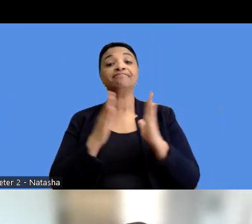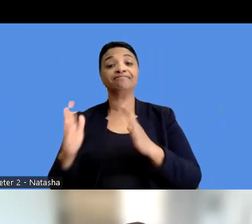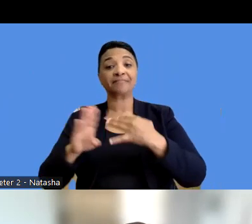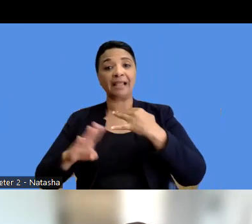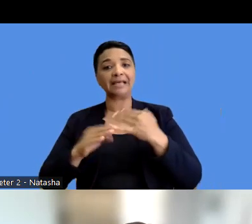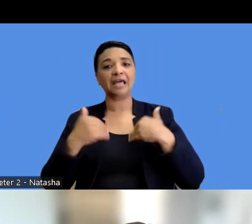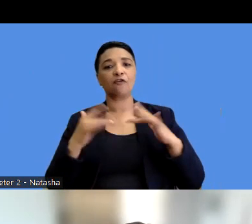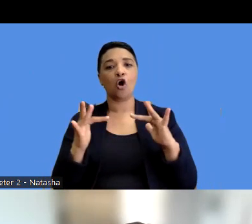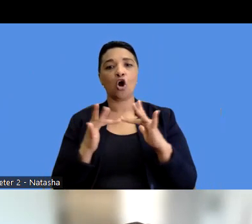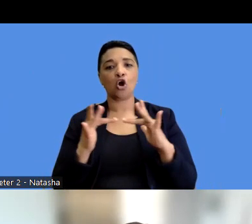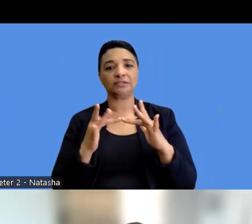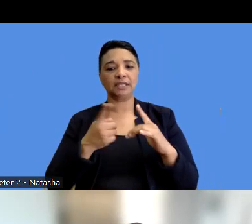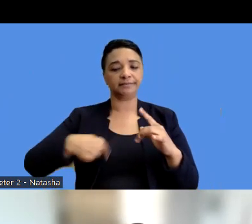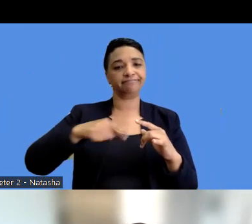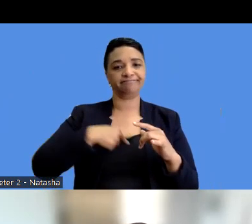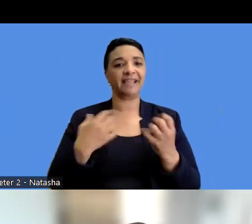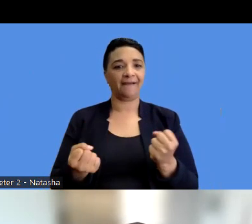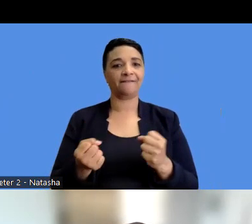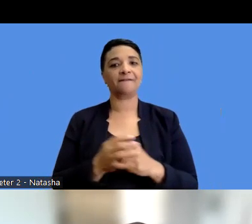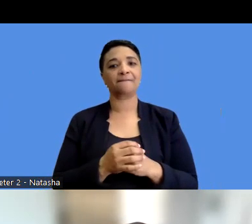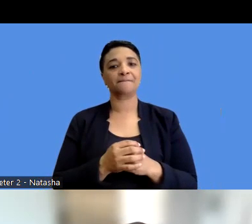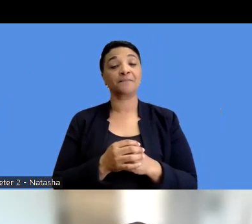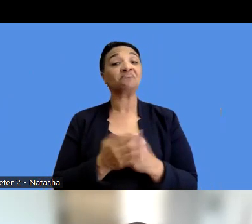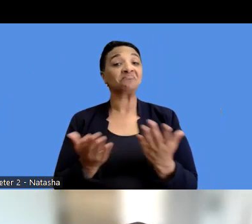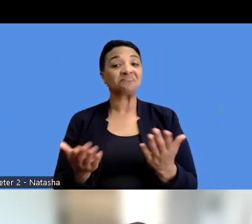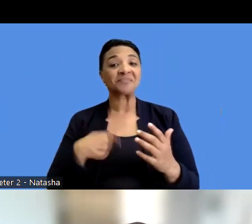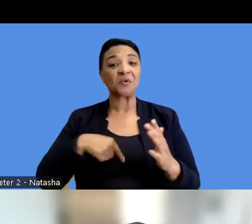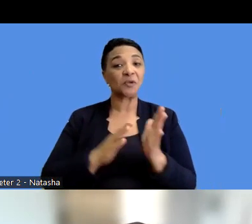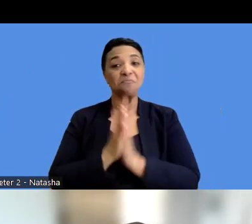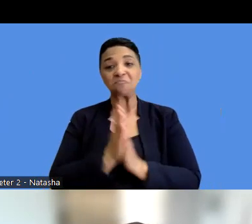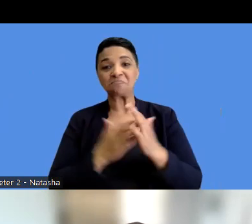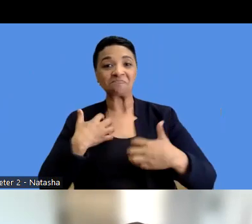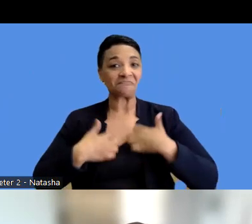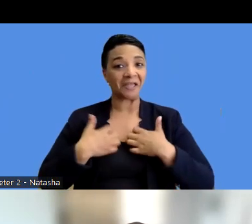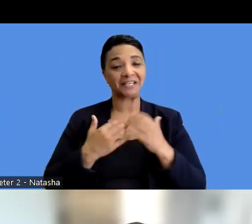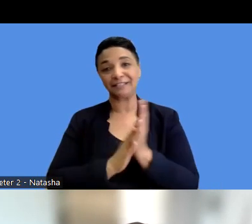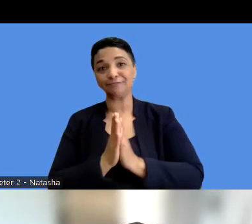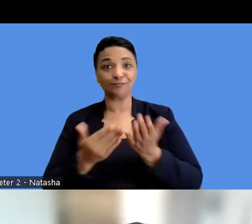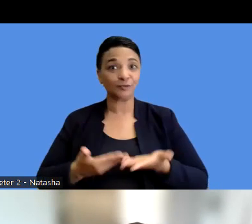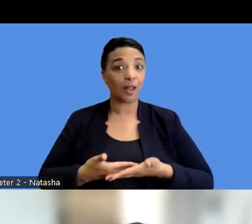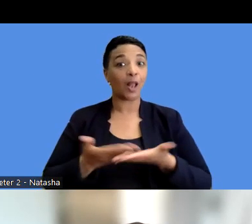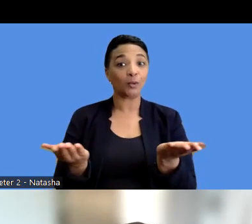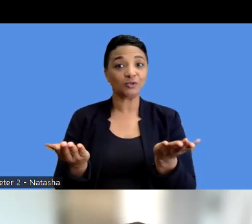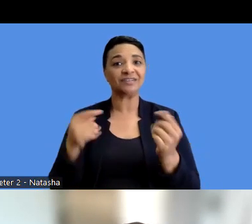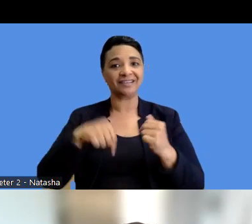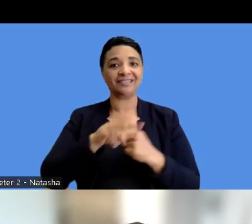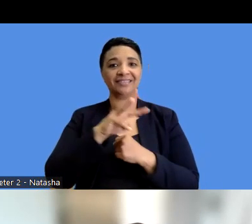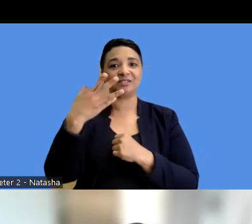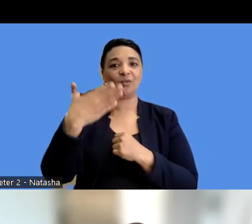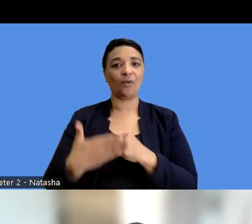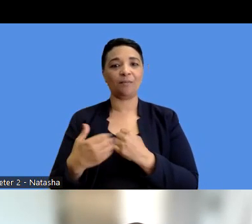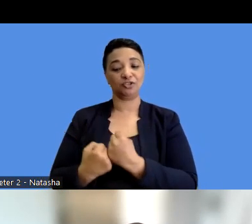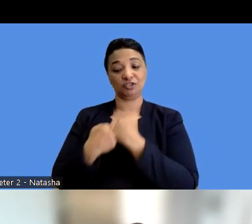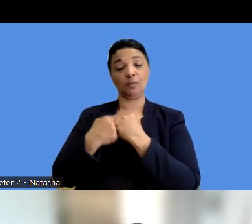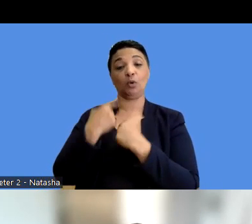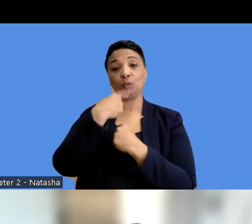as DRG co-chairs. So we're really excited to be launching this. This website comes with thanks to support from